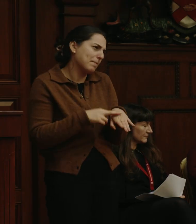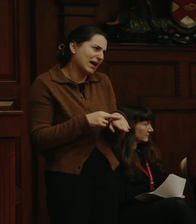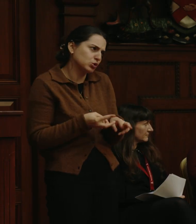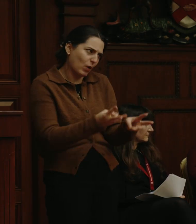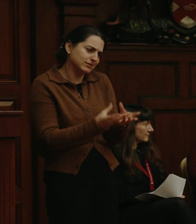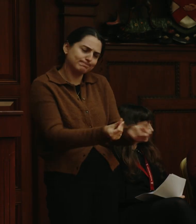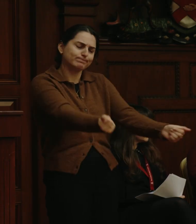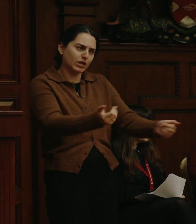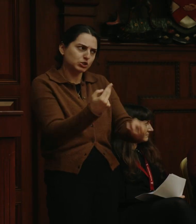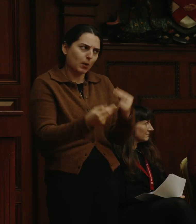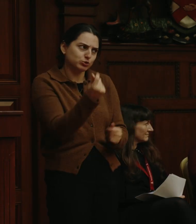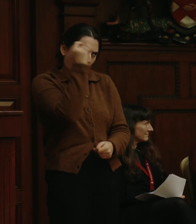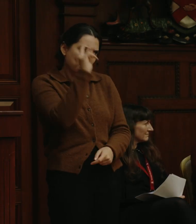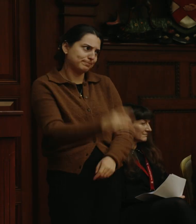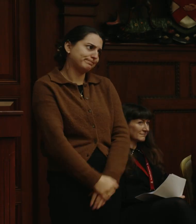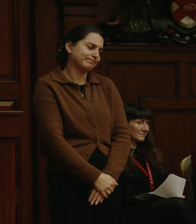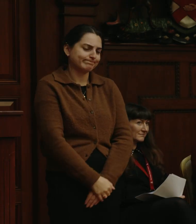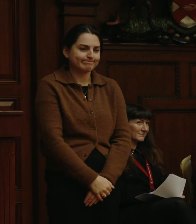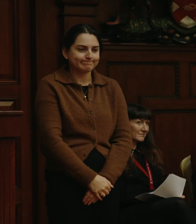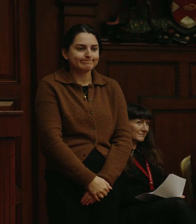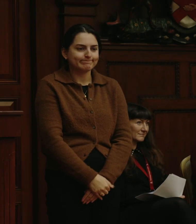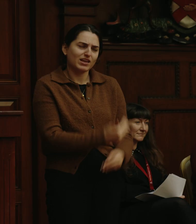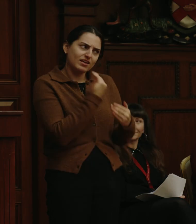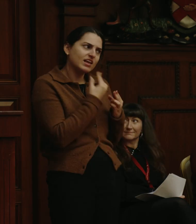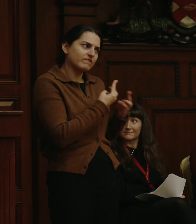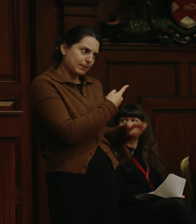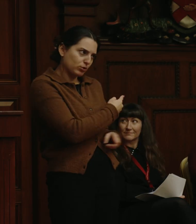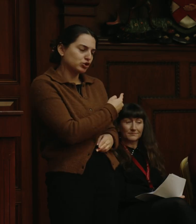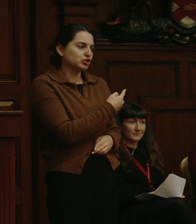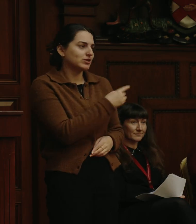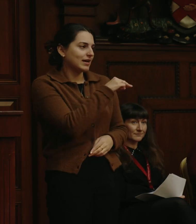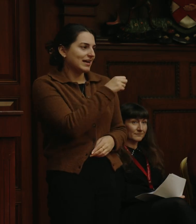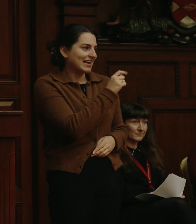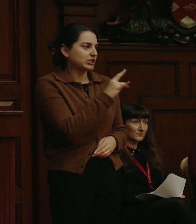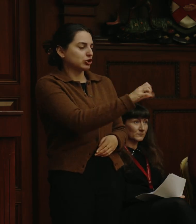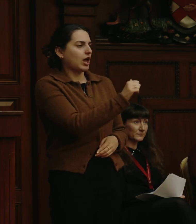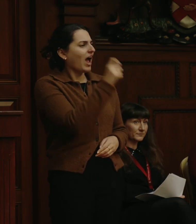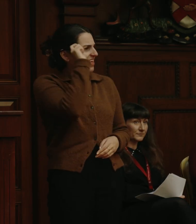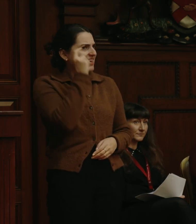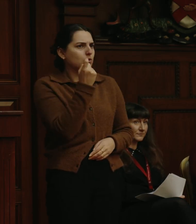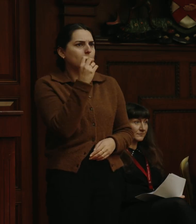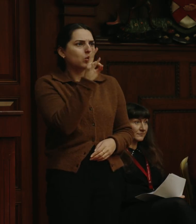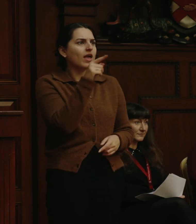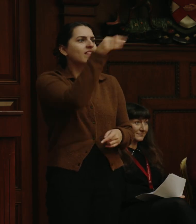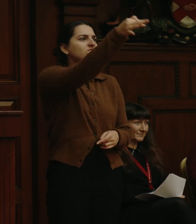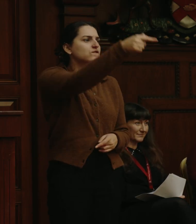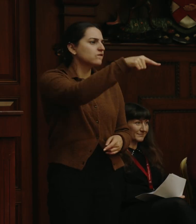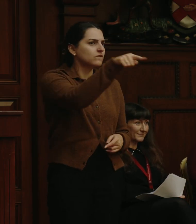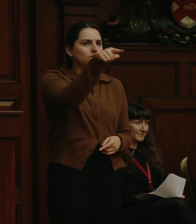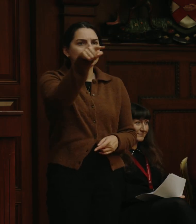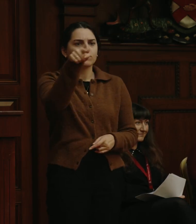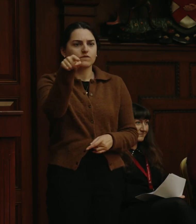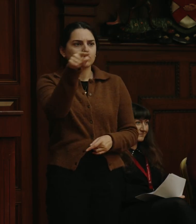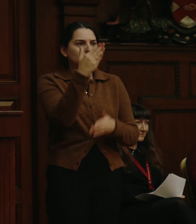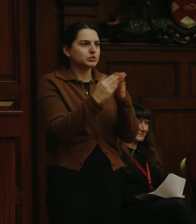it, and I think it is coming. Yeah. Thank you very much, Natasha. I think there's a question at the front here.